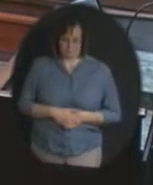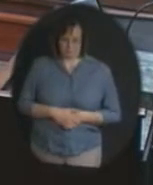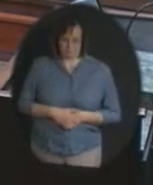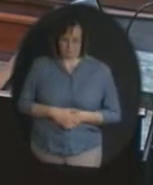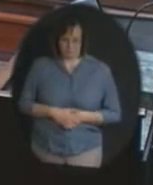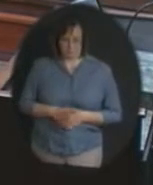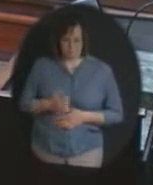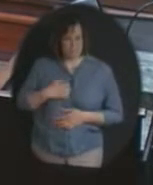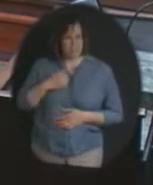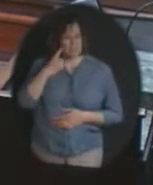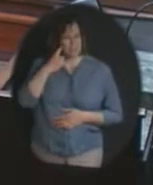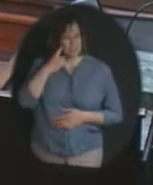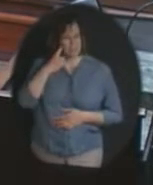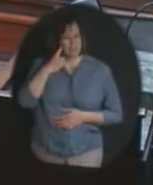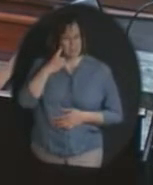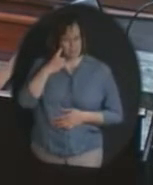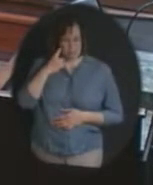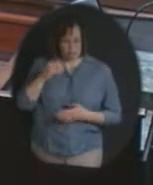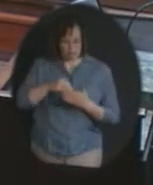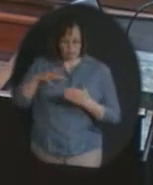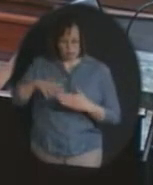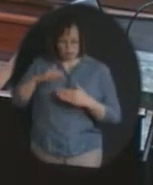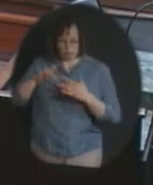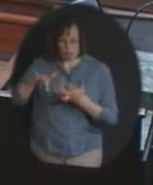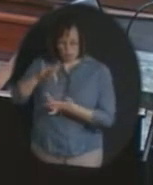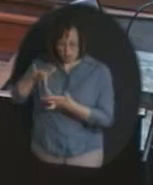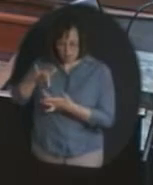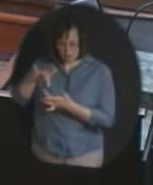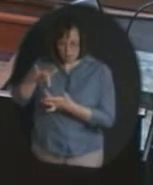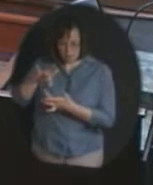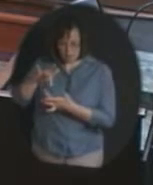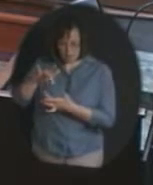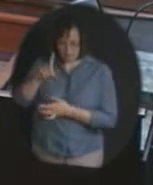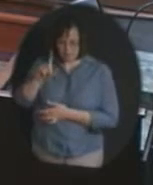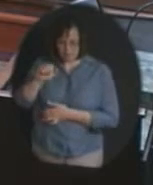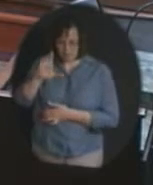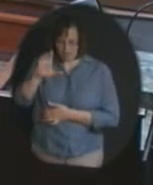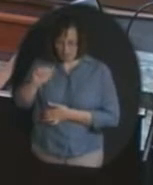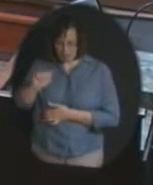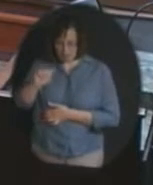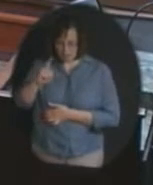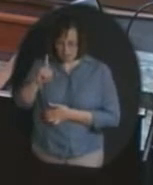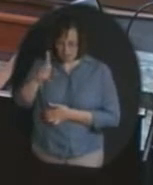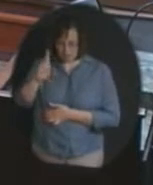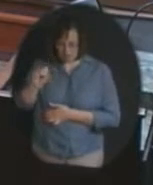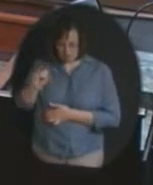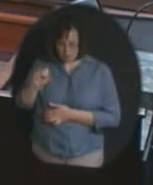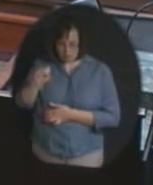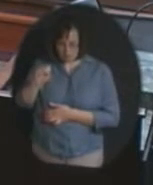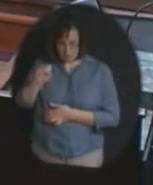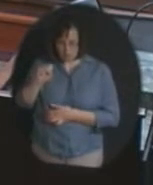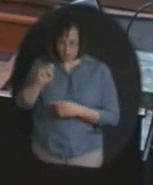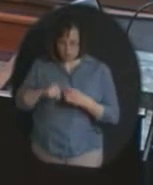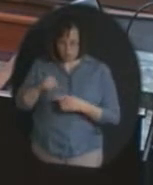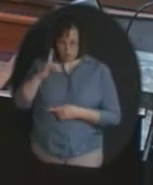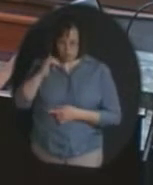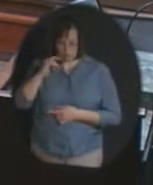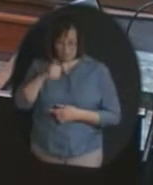I think we can quickly knock these out. The student trip, the DECA Club to Anaheim, California. Questions or comments?